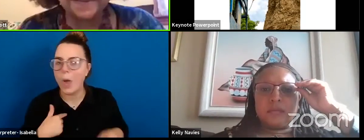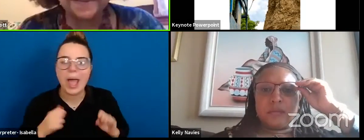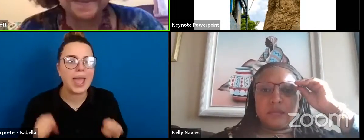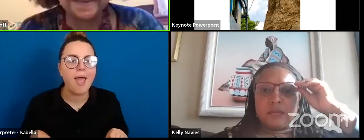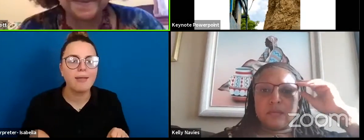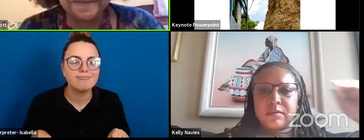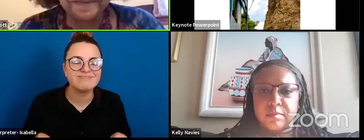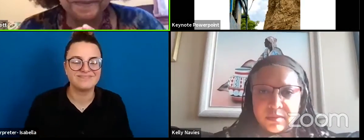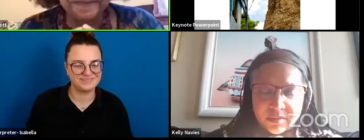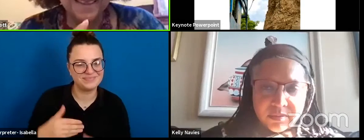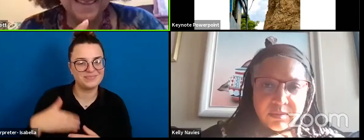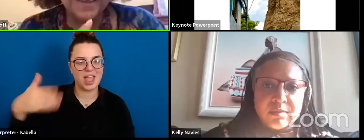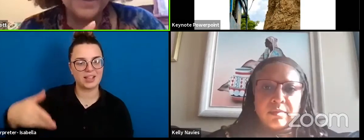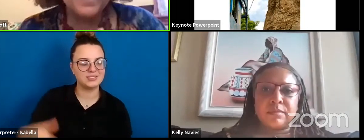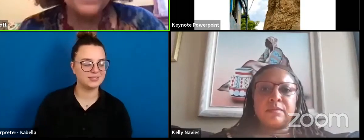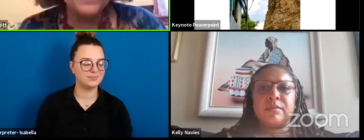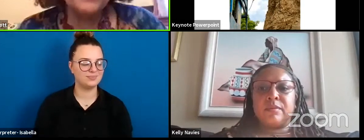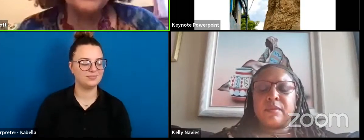Next.